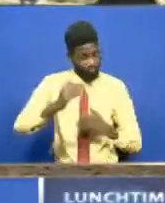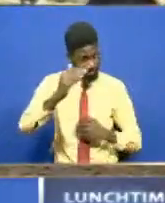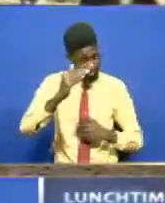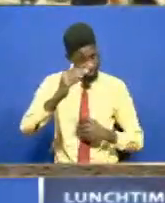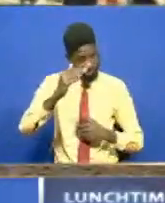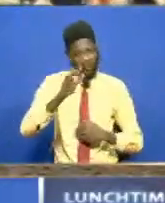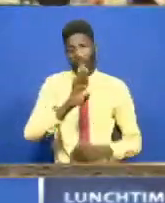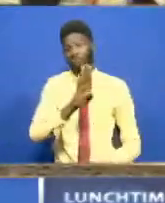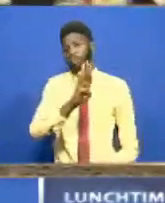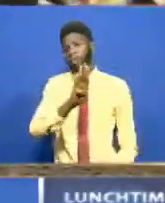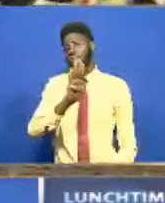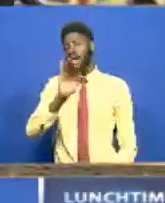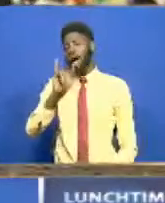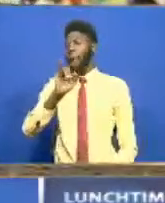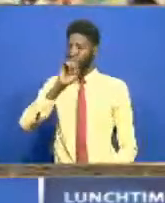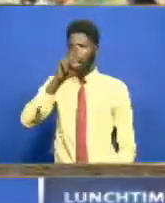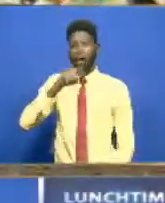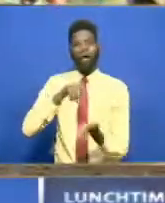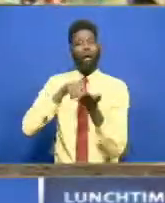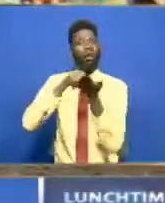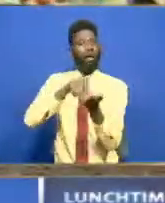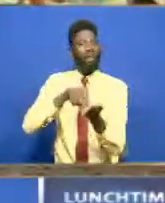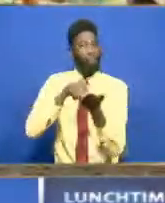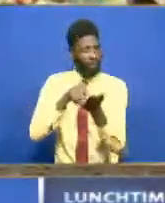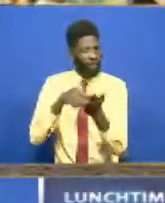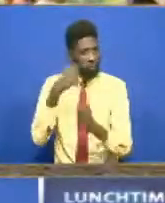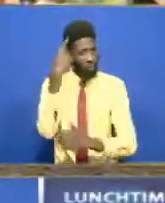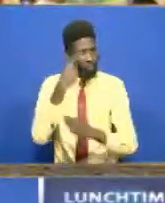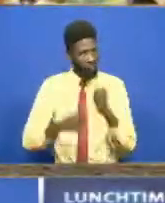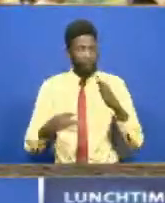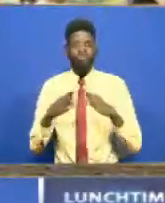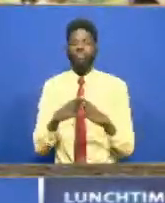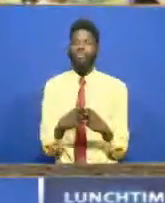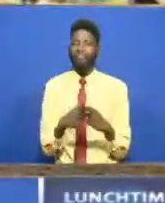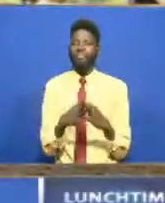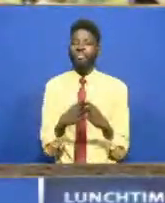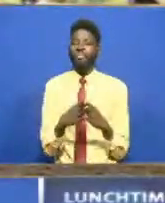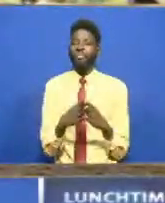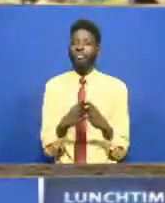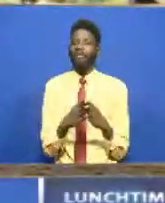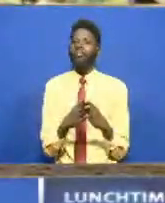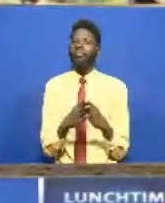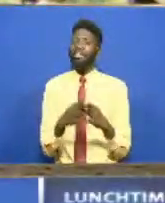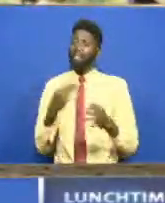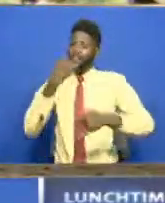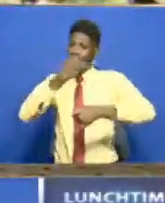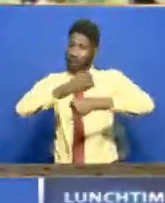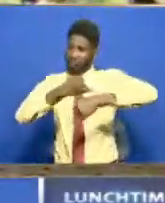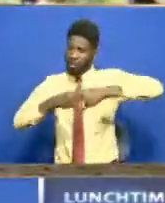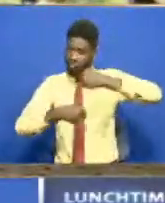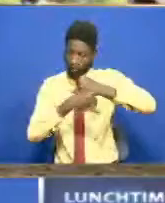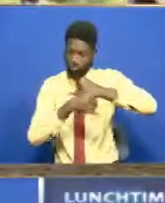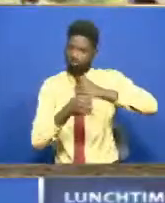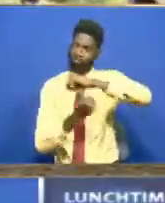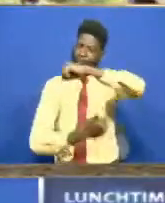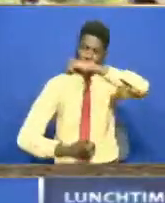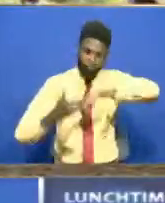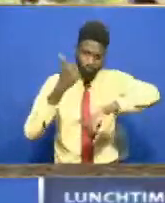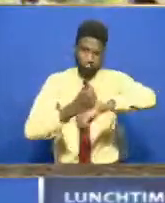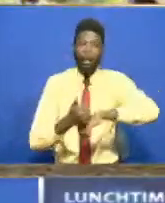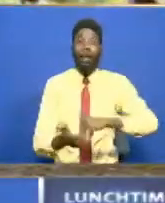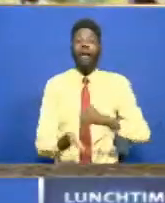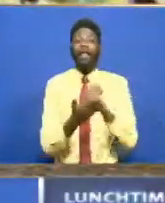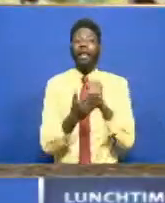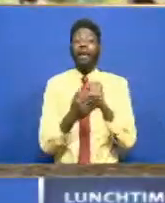must emphasize is laying the necessary infrastructure to deal with such